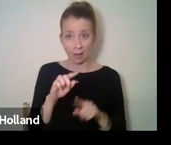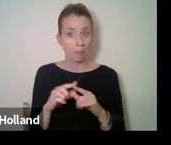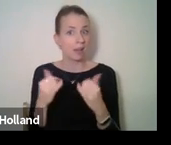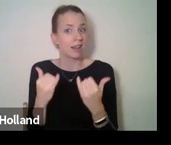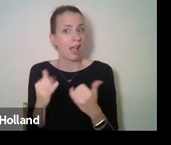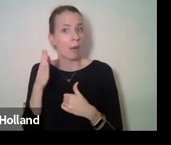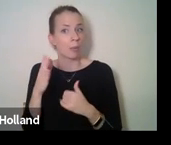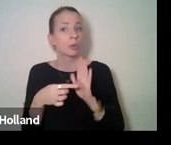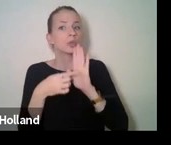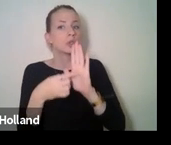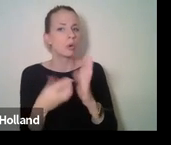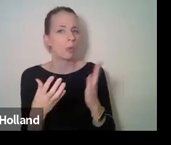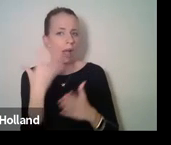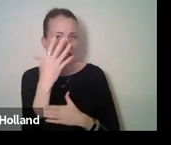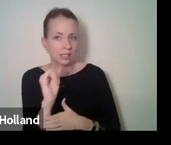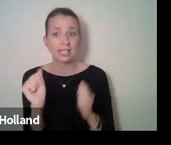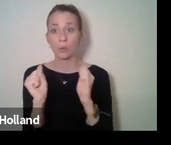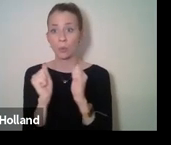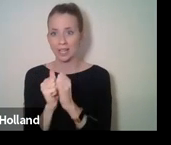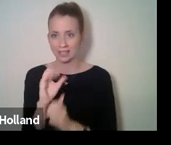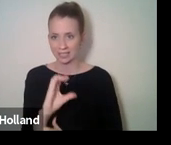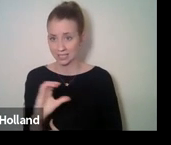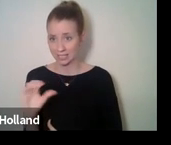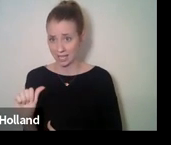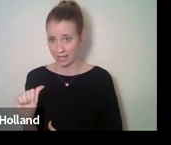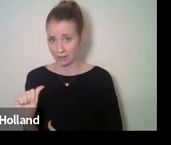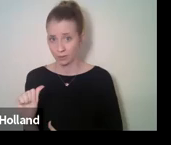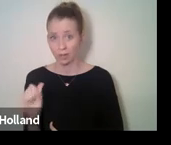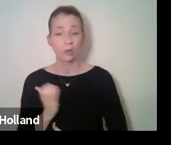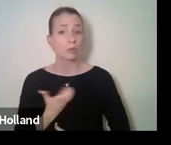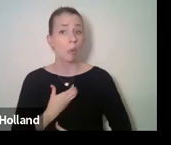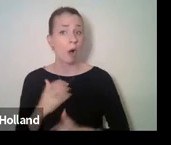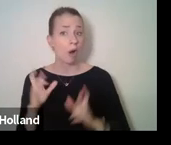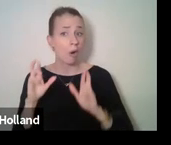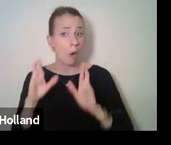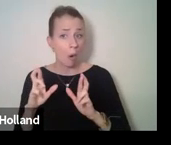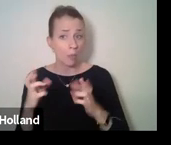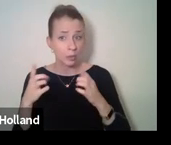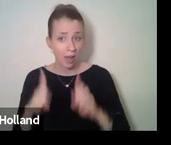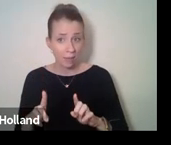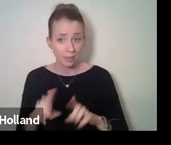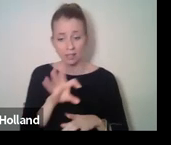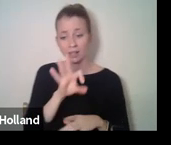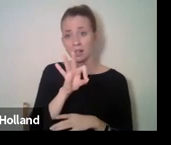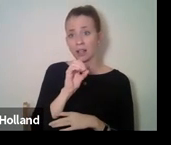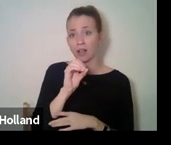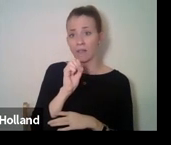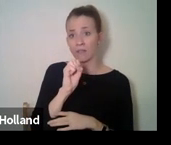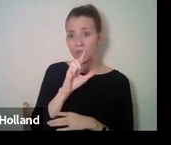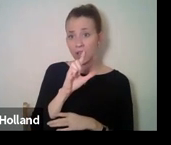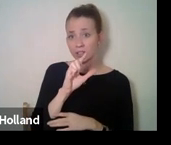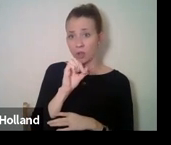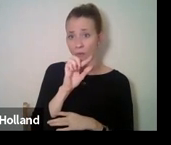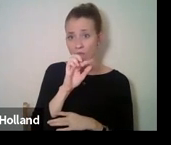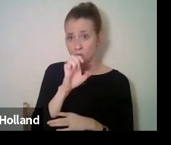it and add CCA in. What we're hoping to have happen is that the fossil fuel generation will shrink while